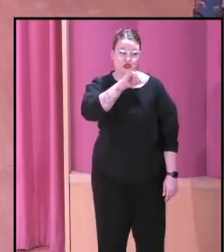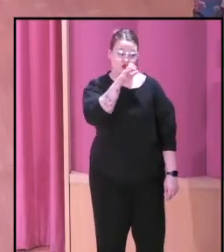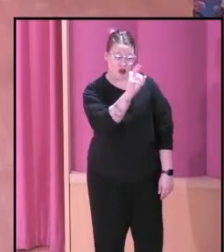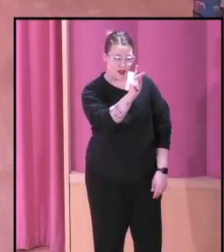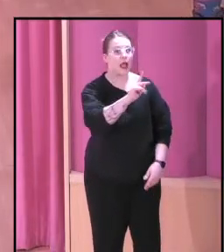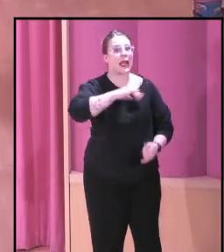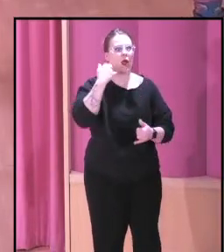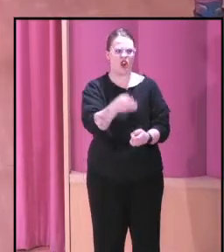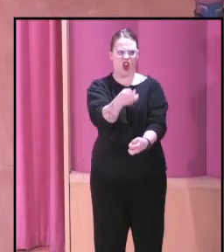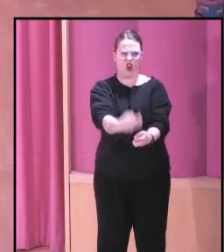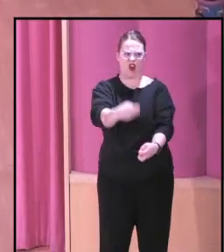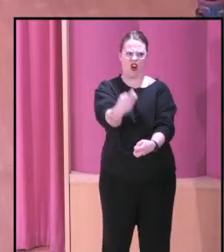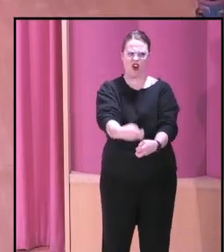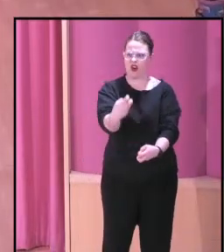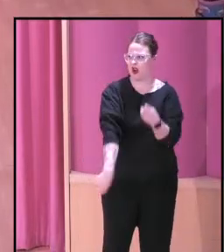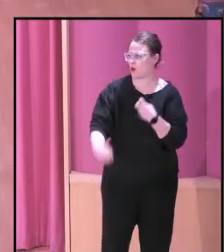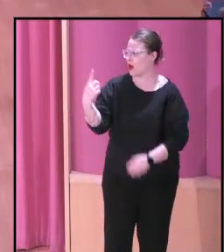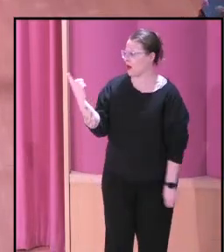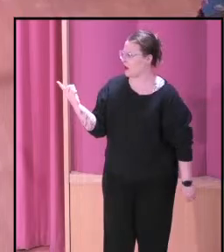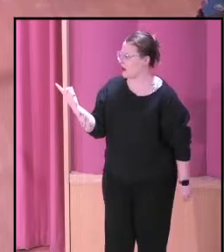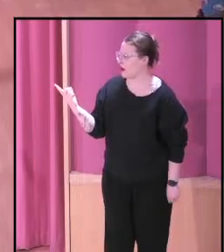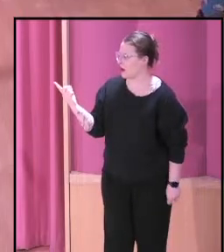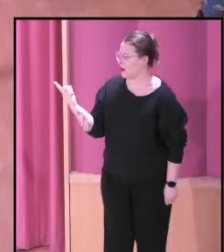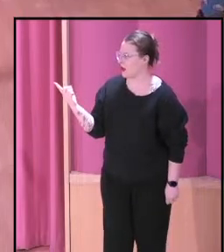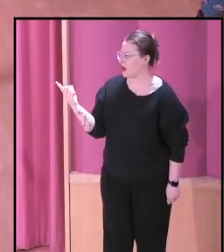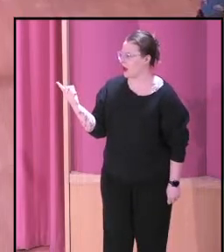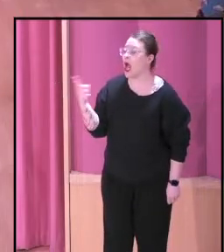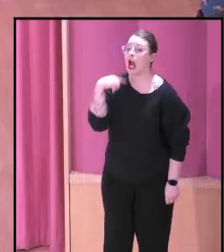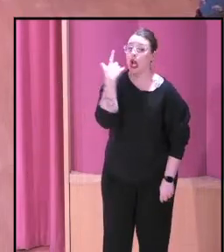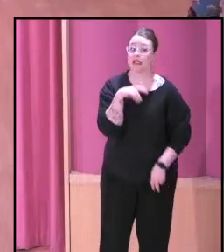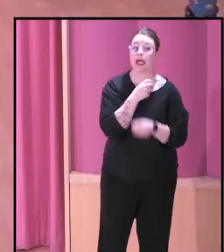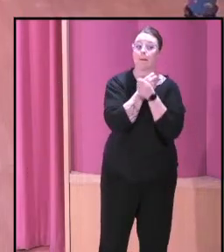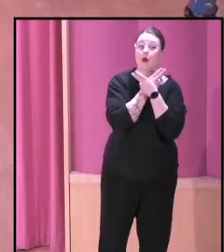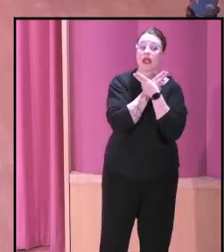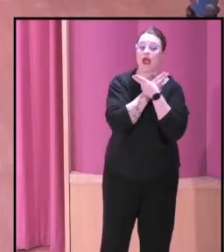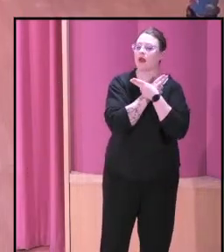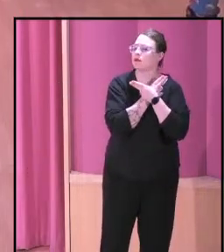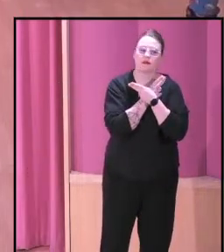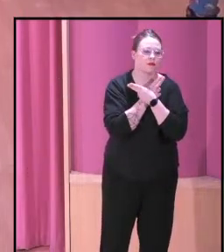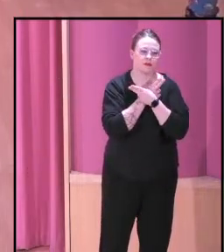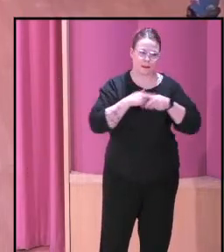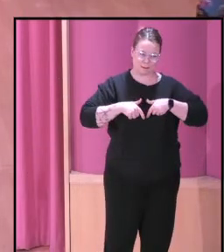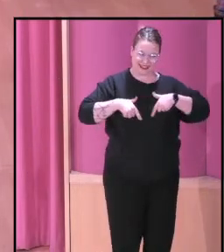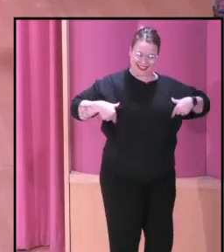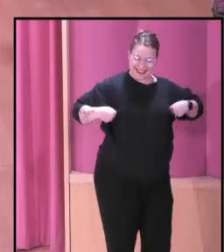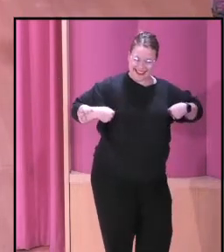straight. What's that? Bow tie. It looks like a bow tie. It's actually my bikini.